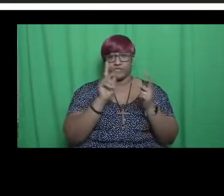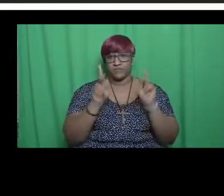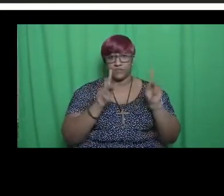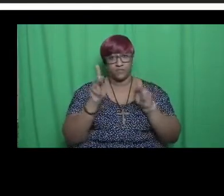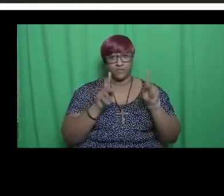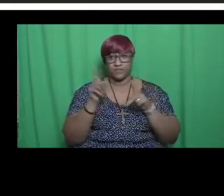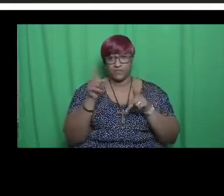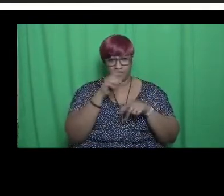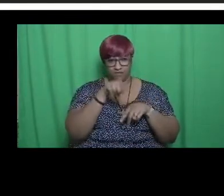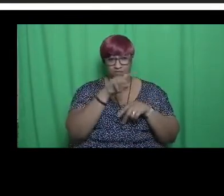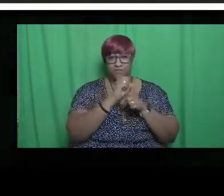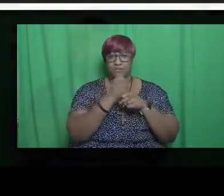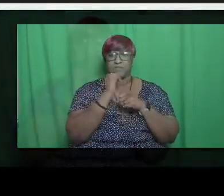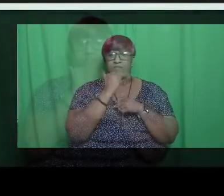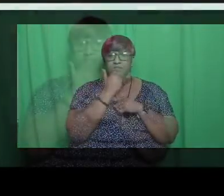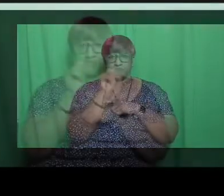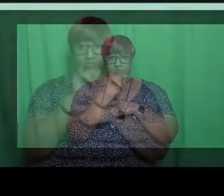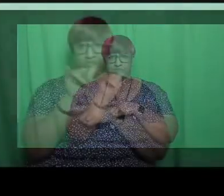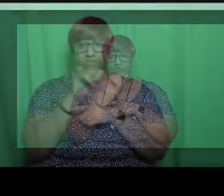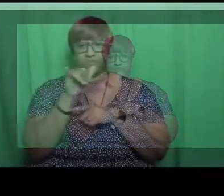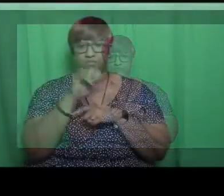They made mistakes.